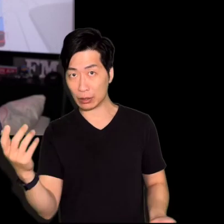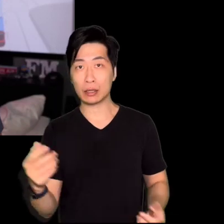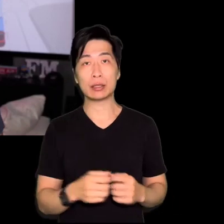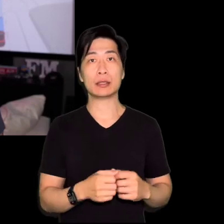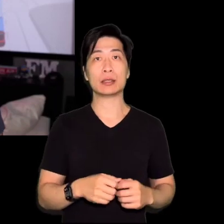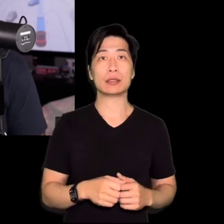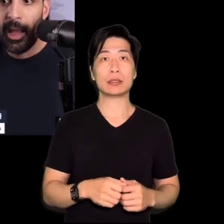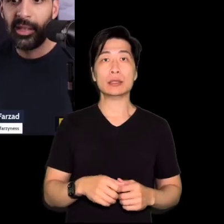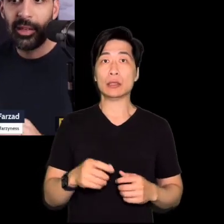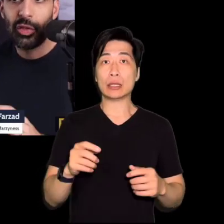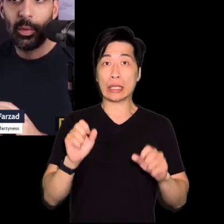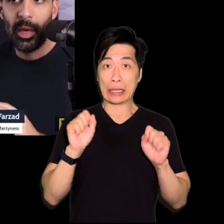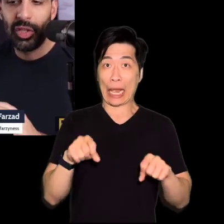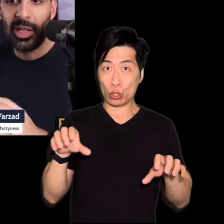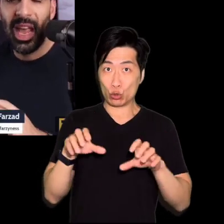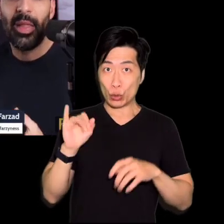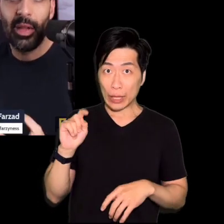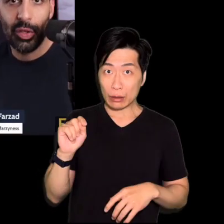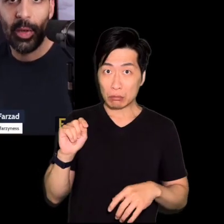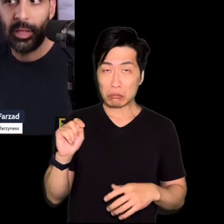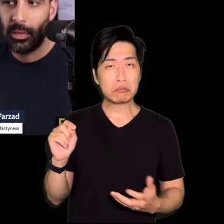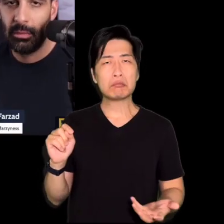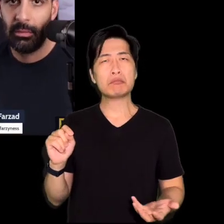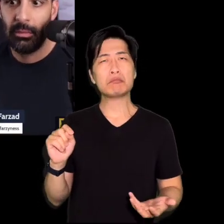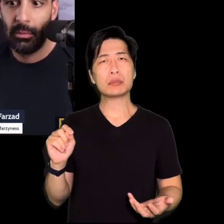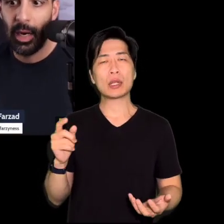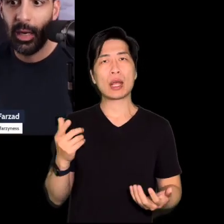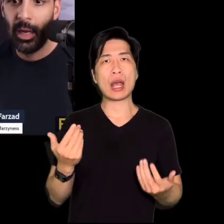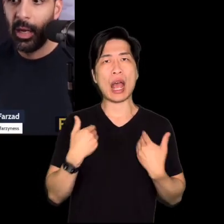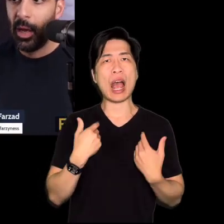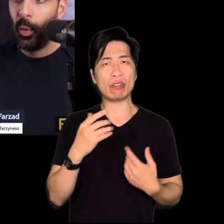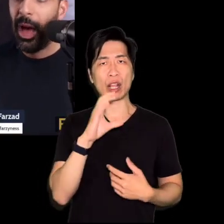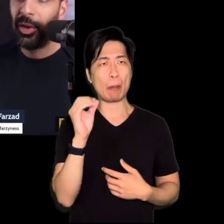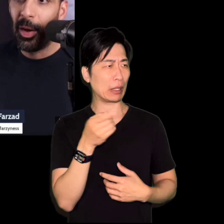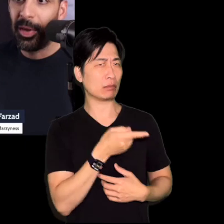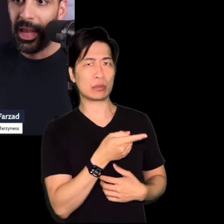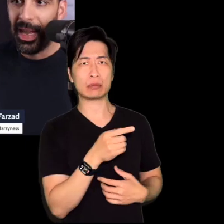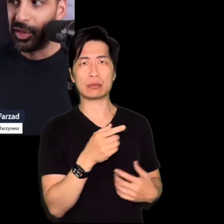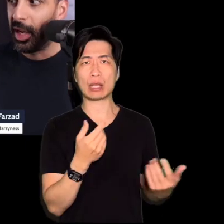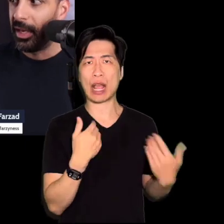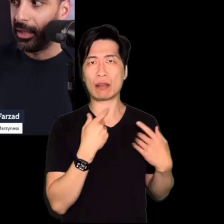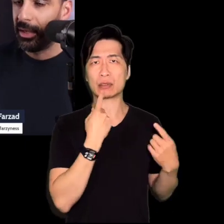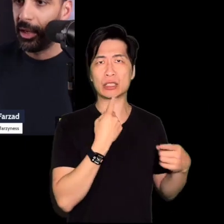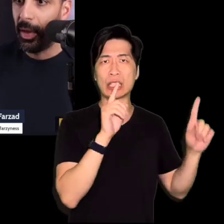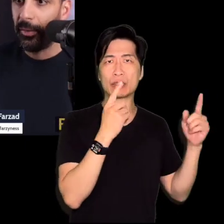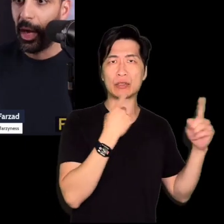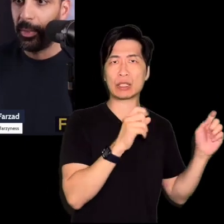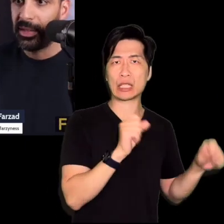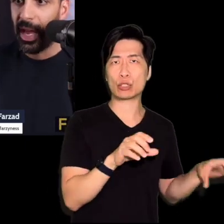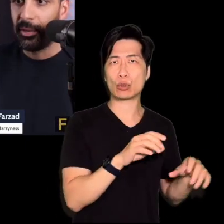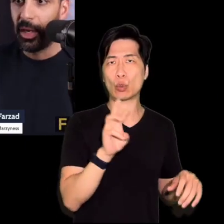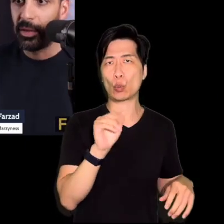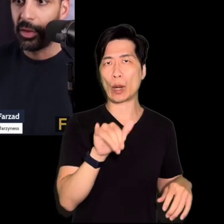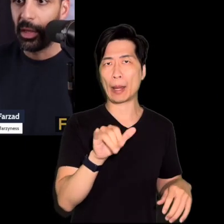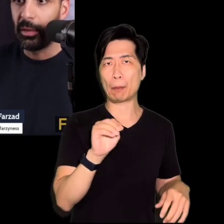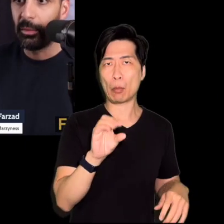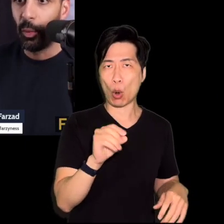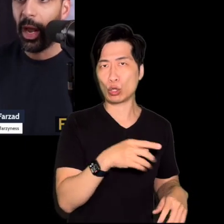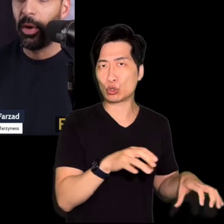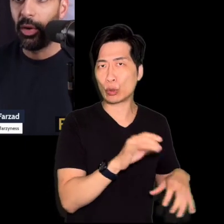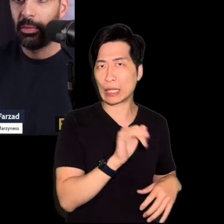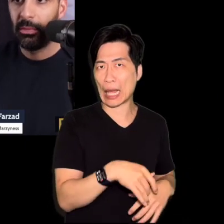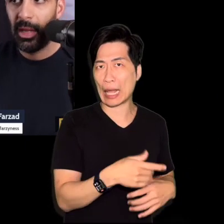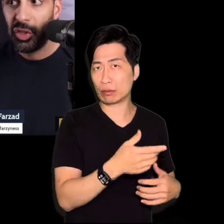is scale. It's not so much can they do it, right? We have a company that has done it. You know, we have companies that have done it. So